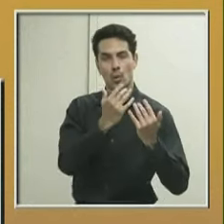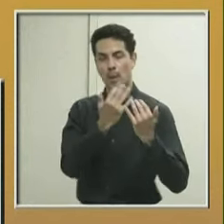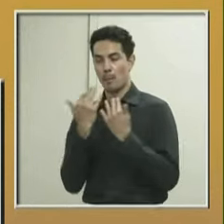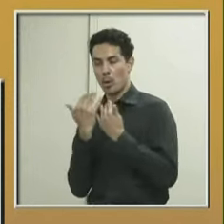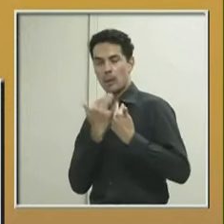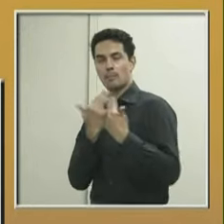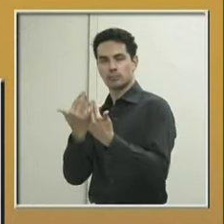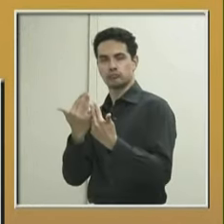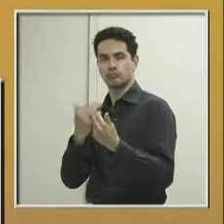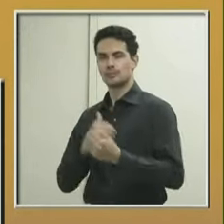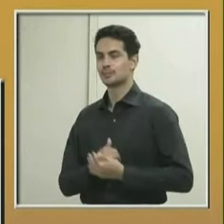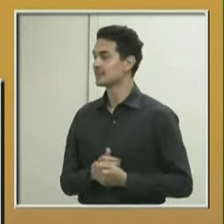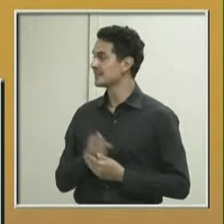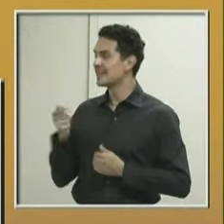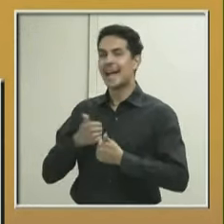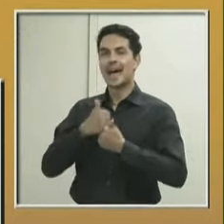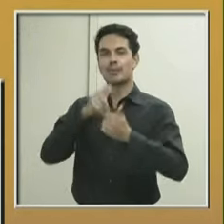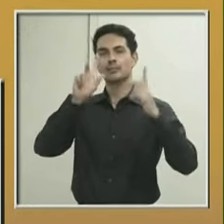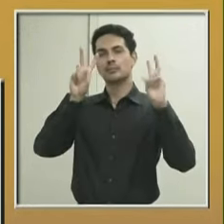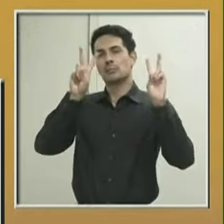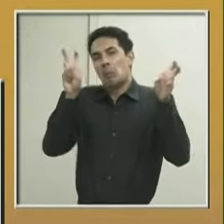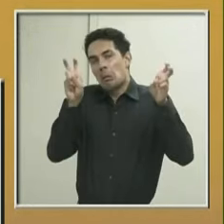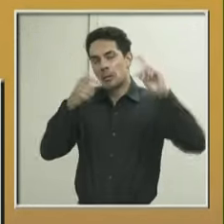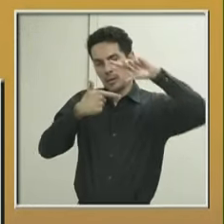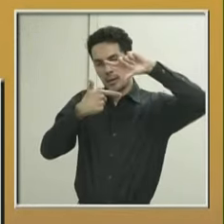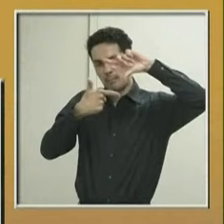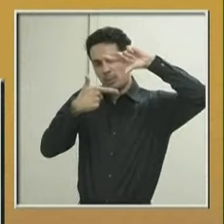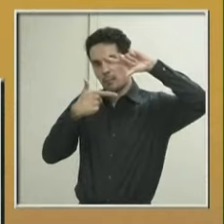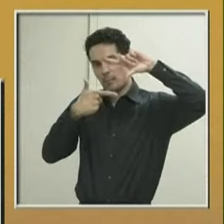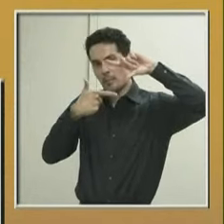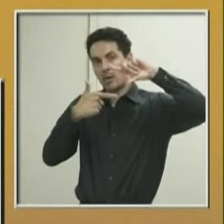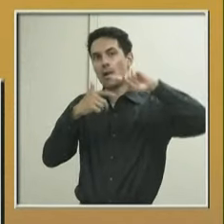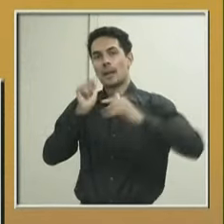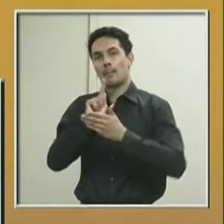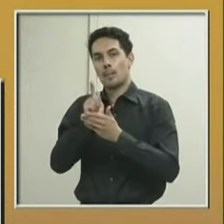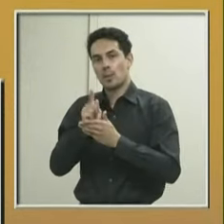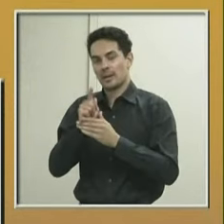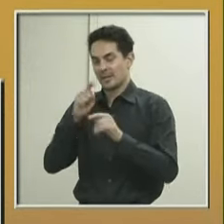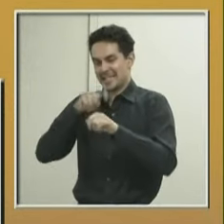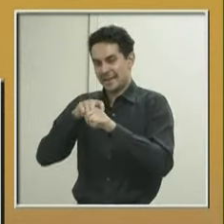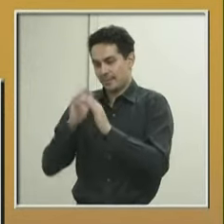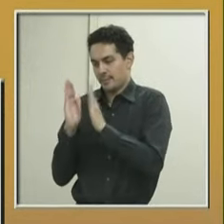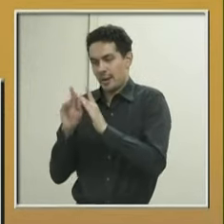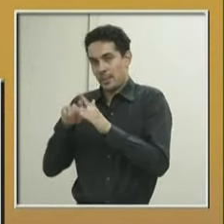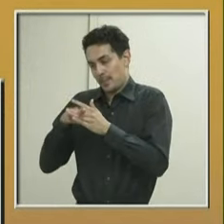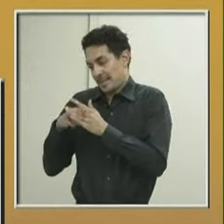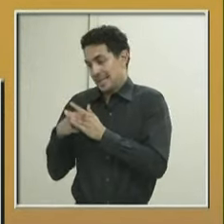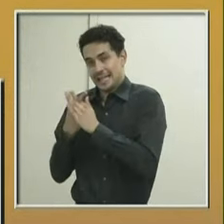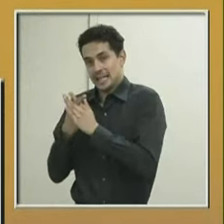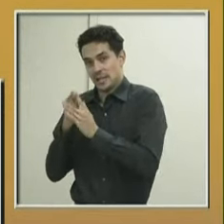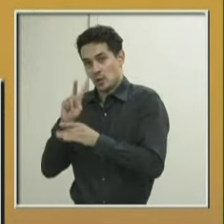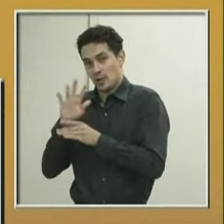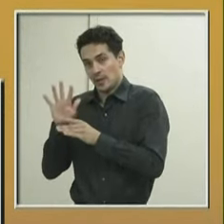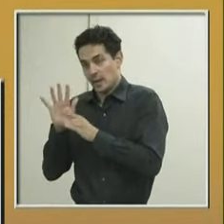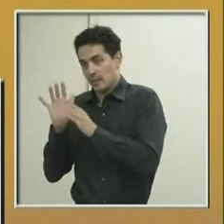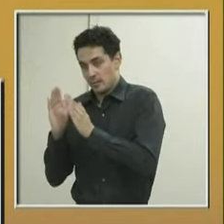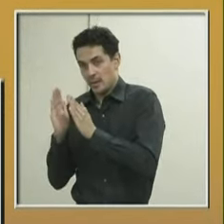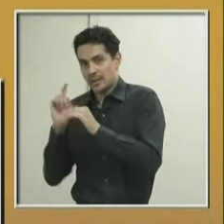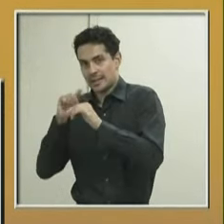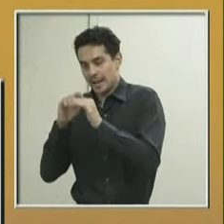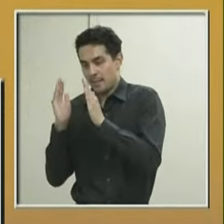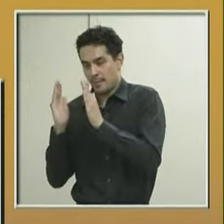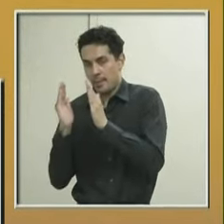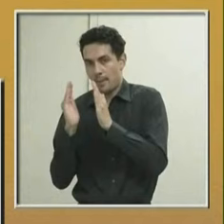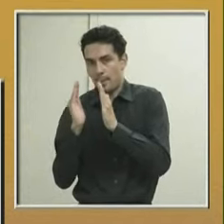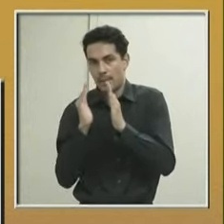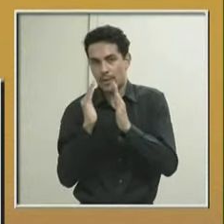it's a snapshot from 4:42 p.m. to 5:42 p.m. as the fire moved quickly to the west towards